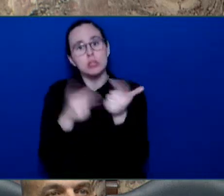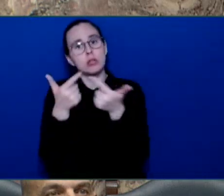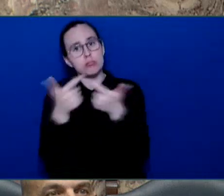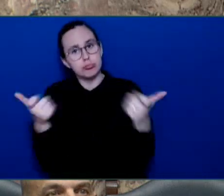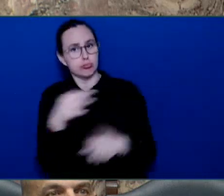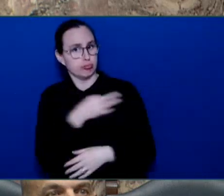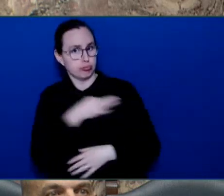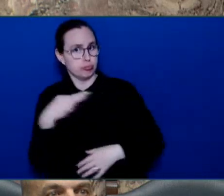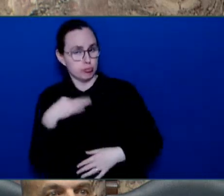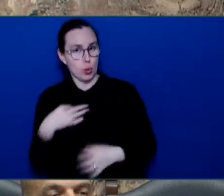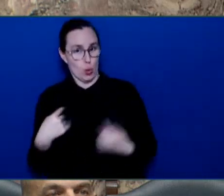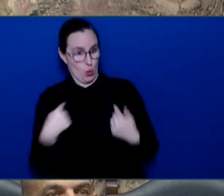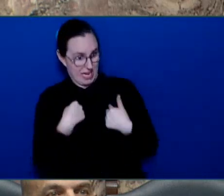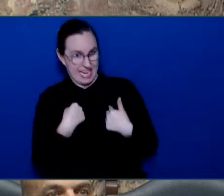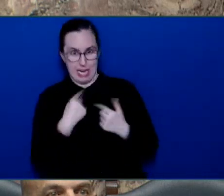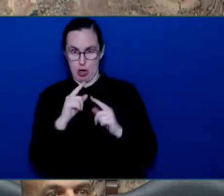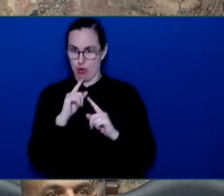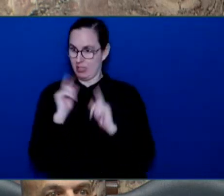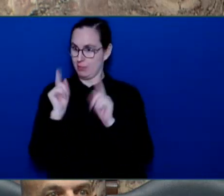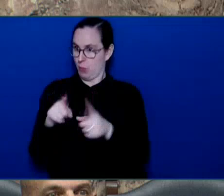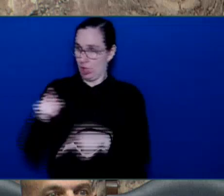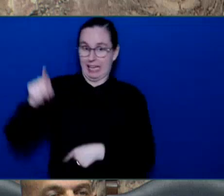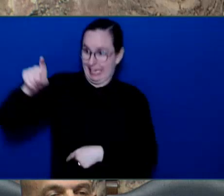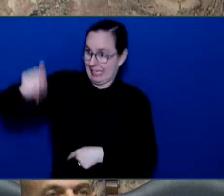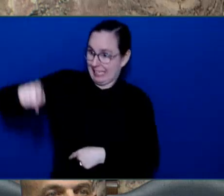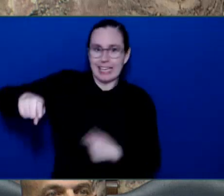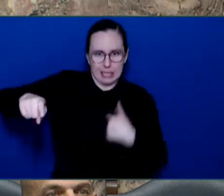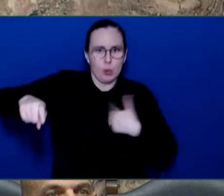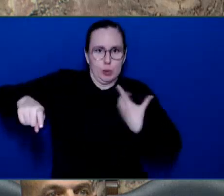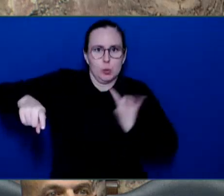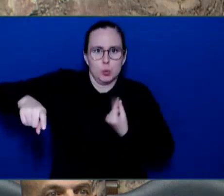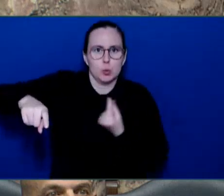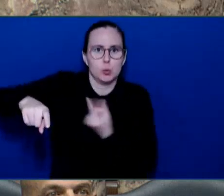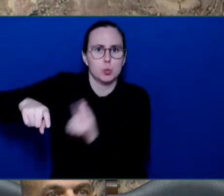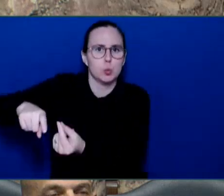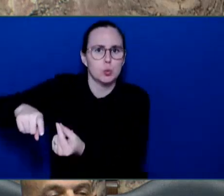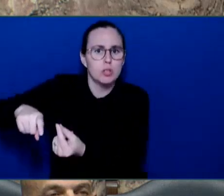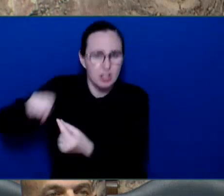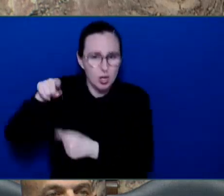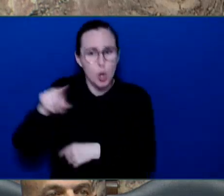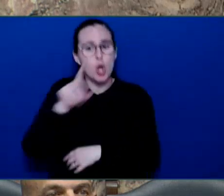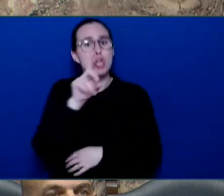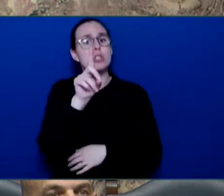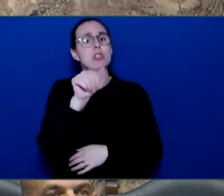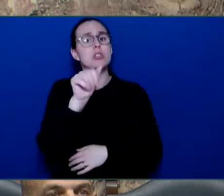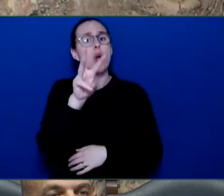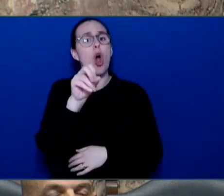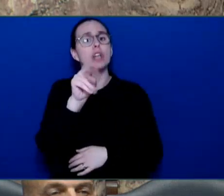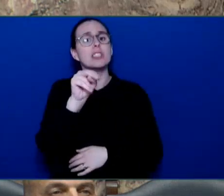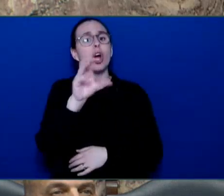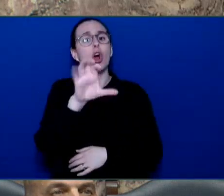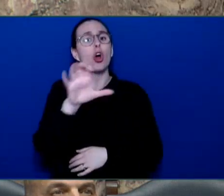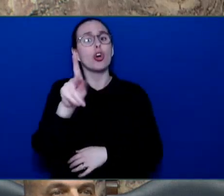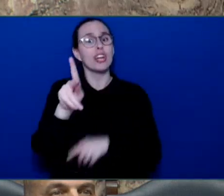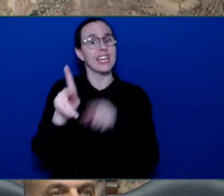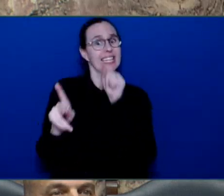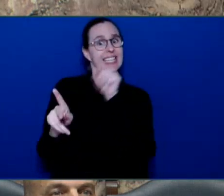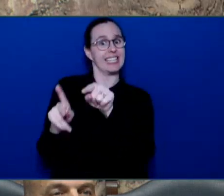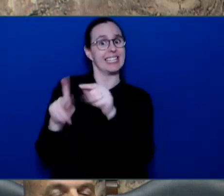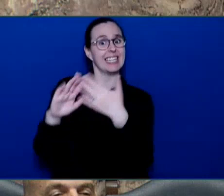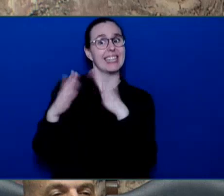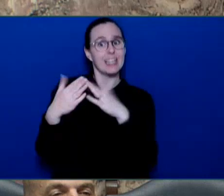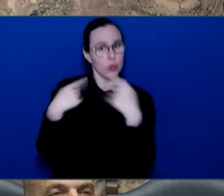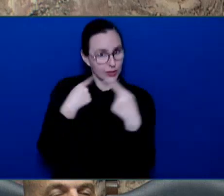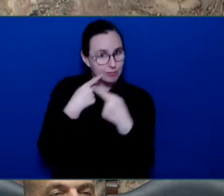in Dawson Creek, where I was there to announce the construction of a new hospital, Honourable Speaker, I met with doctors and community members and nurses to address the